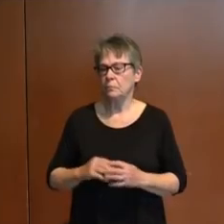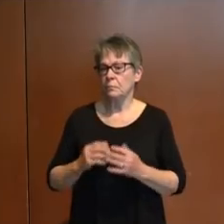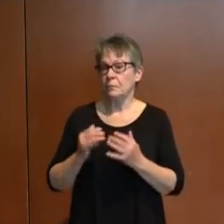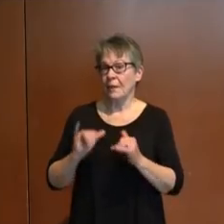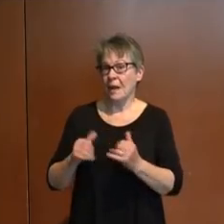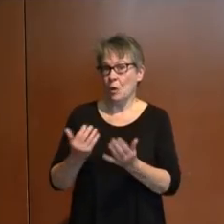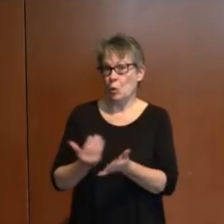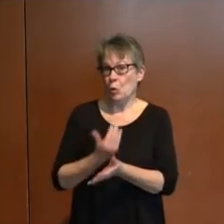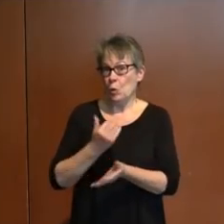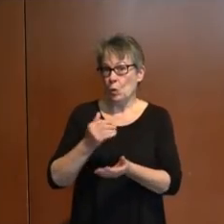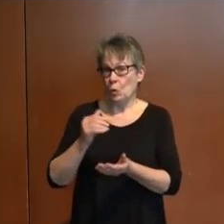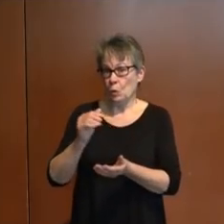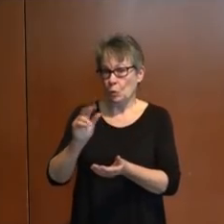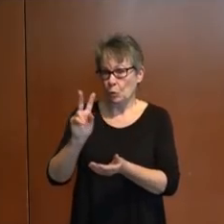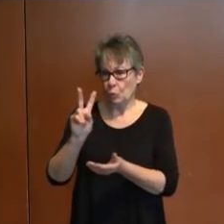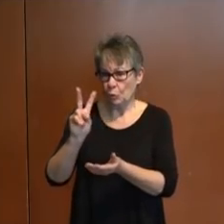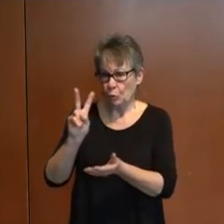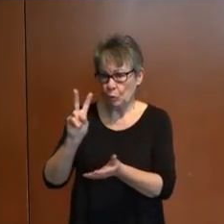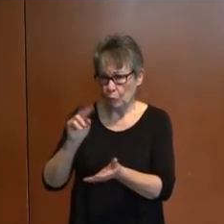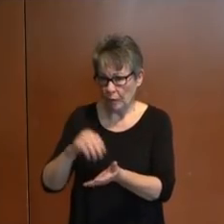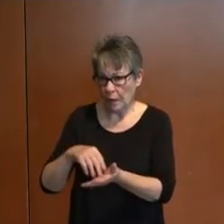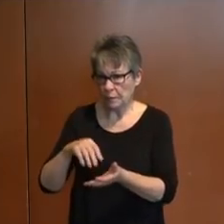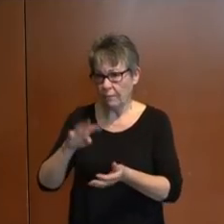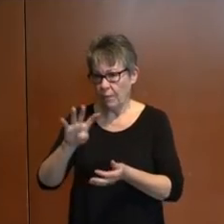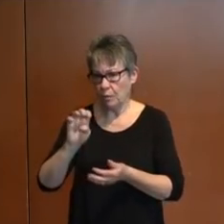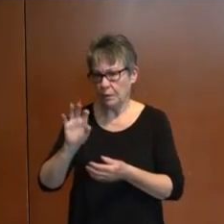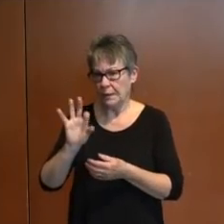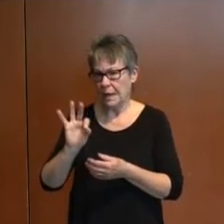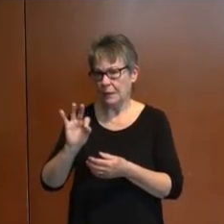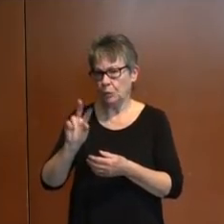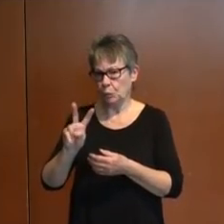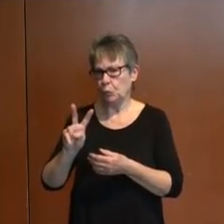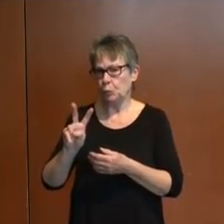6,876 cases in New Jersey. And sadly,